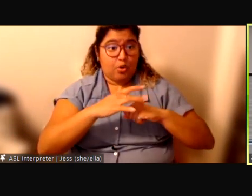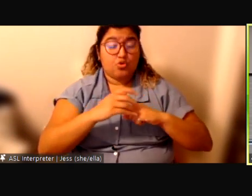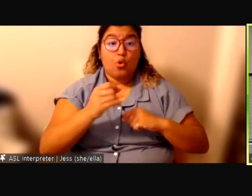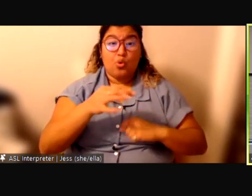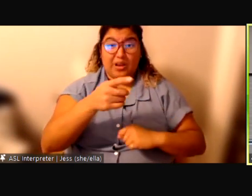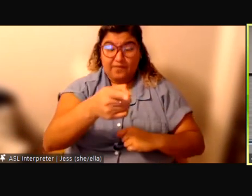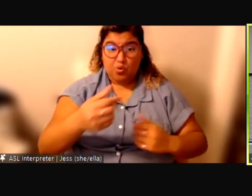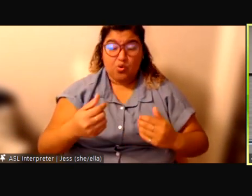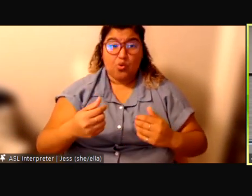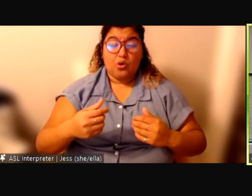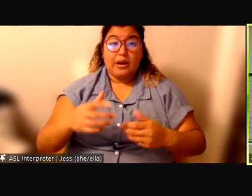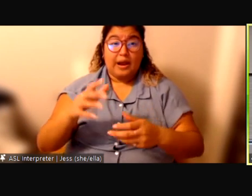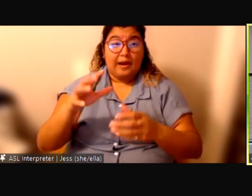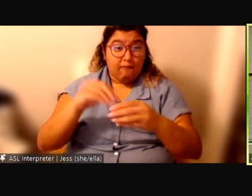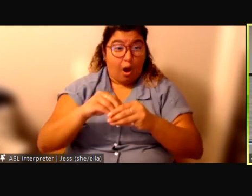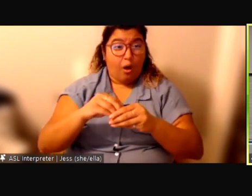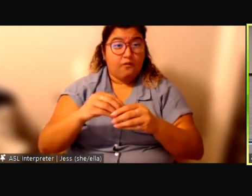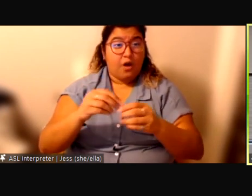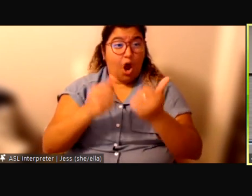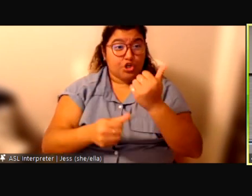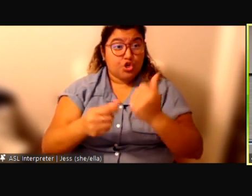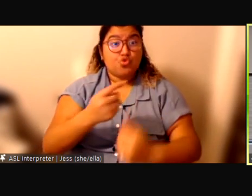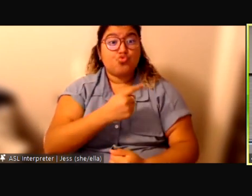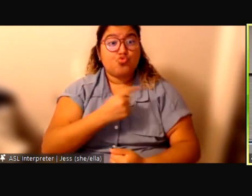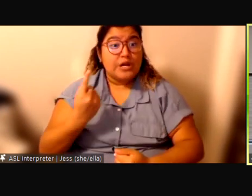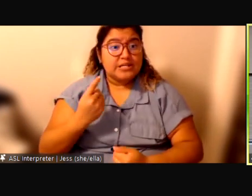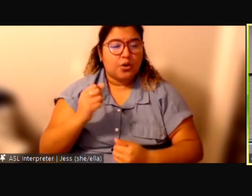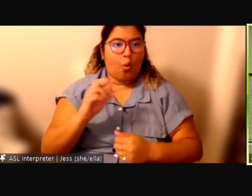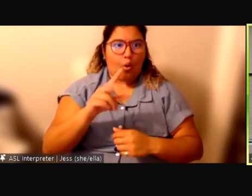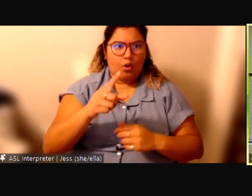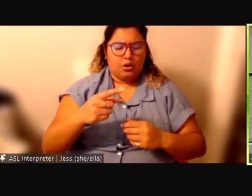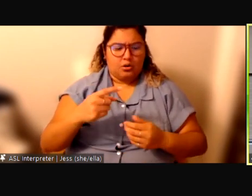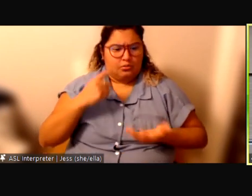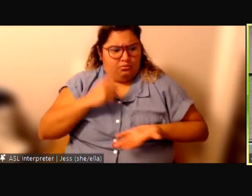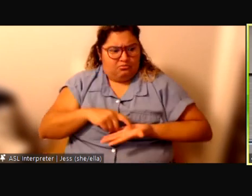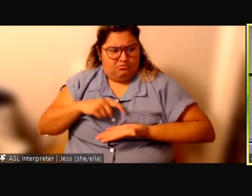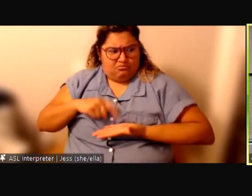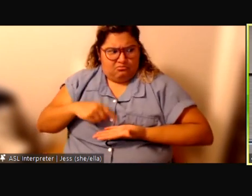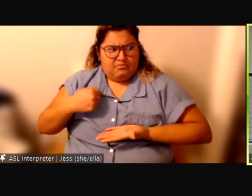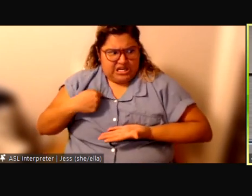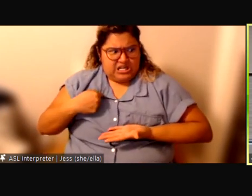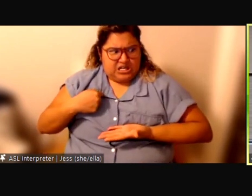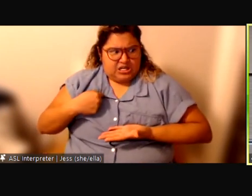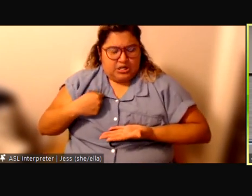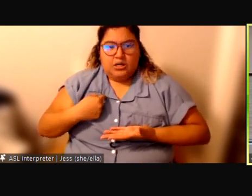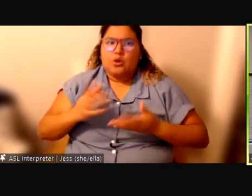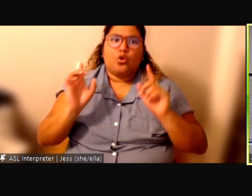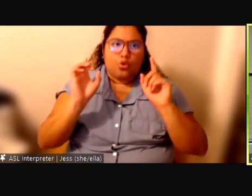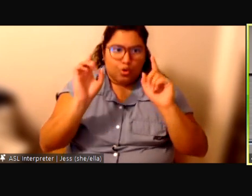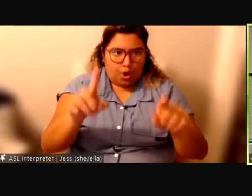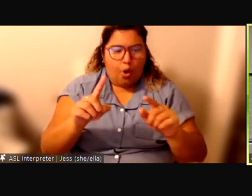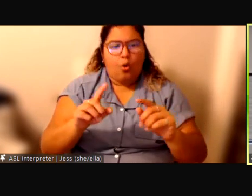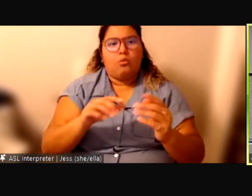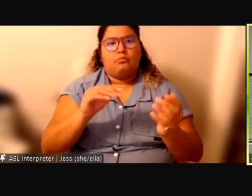that Dr. Herlihy and Dr. Price spoke about earlier should see their healthcare provider and get tested.